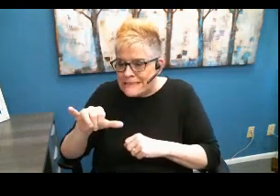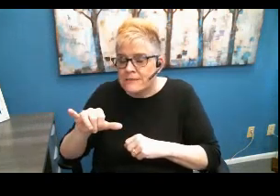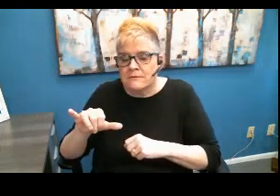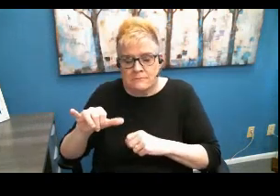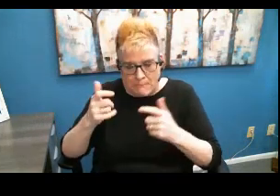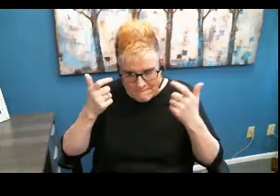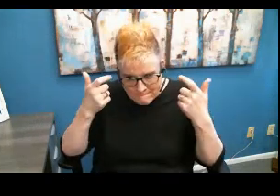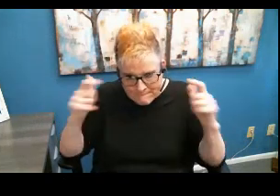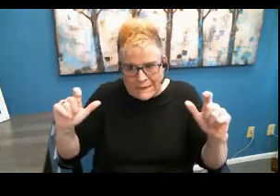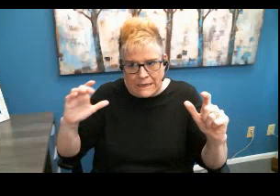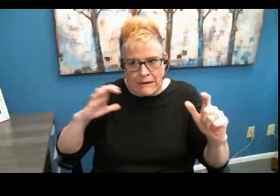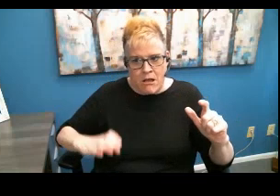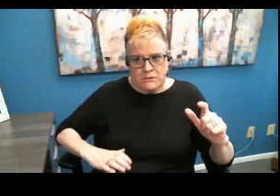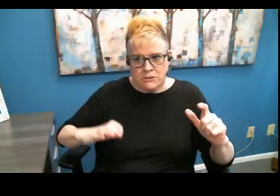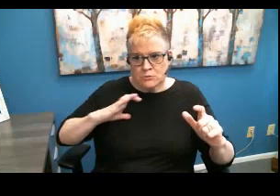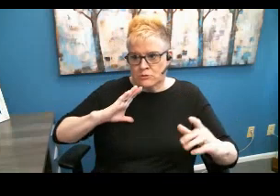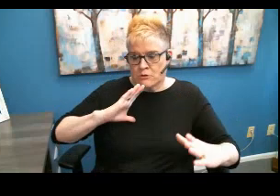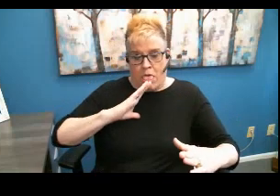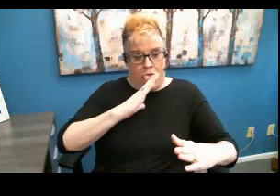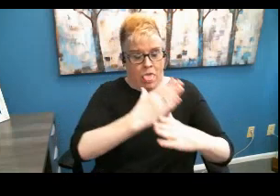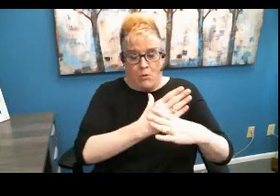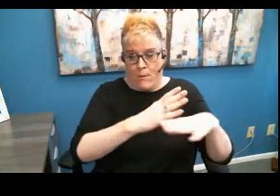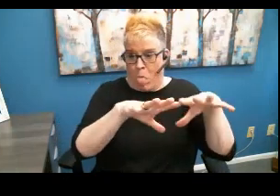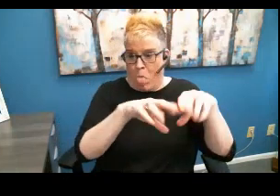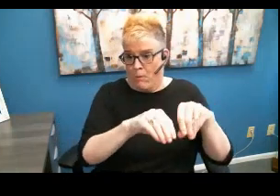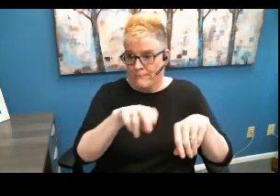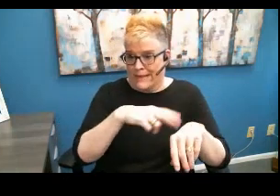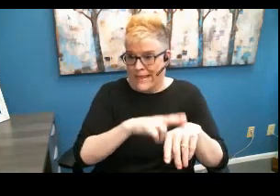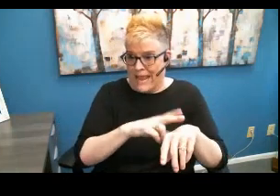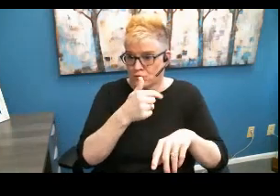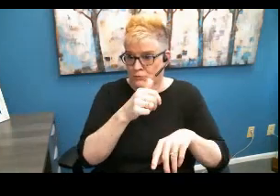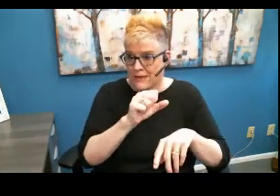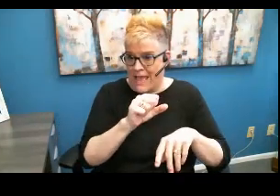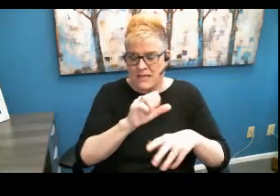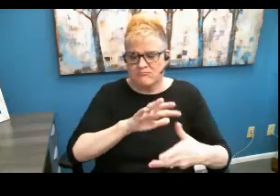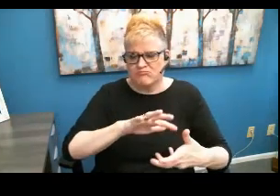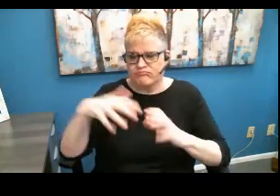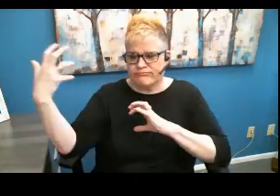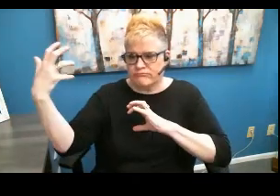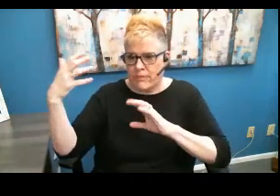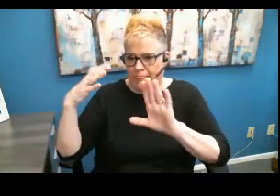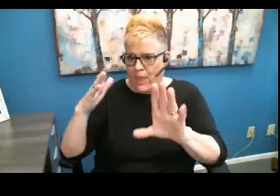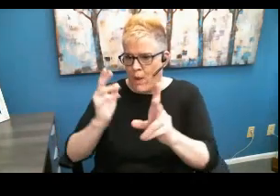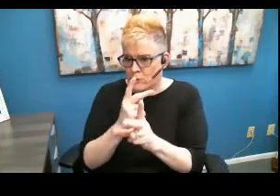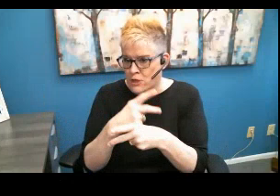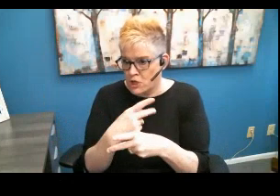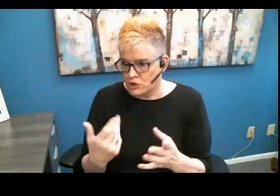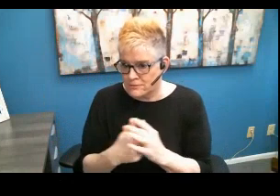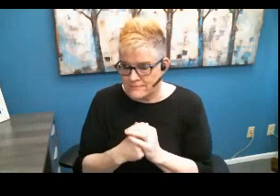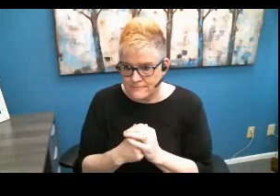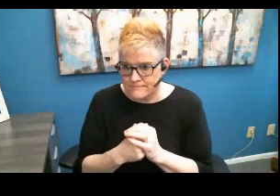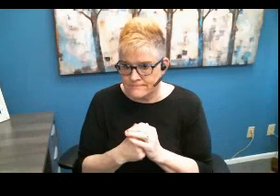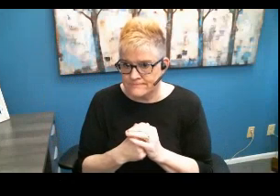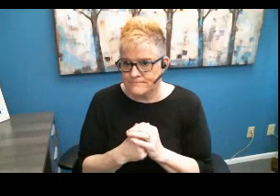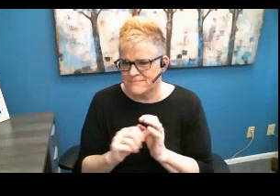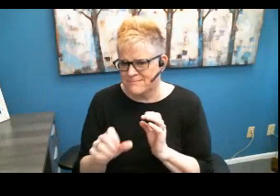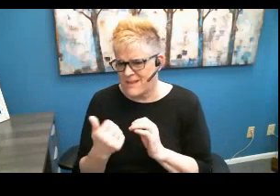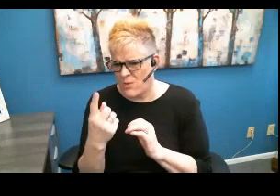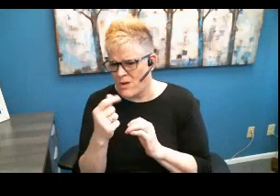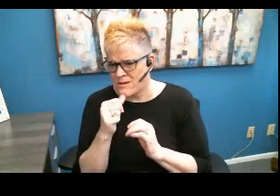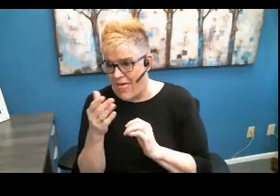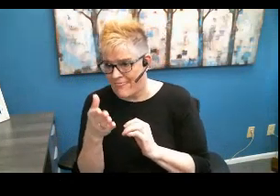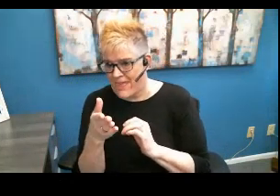big customers, an interruption to Hershey Foods creates a big issue. And there's another one I don't have listed on